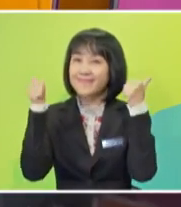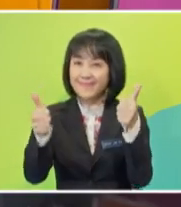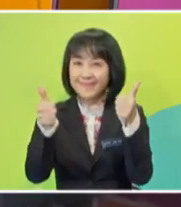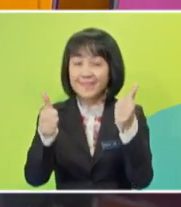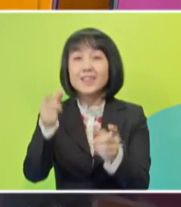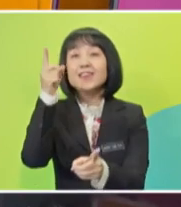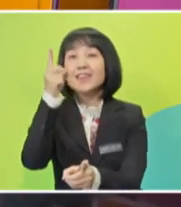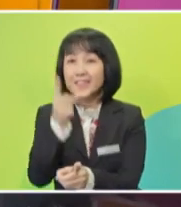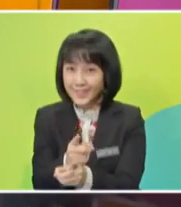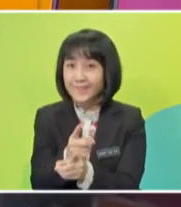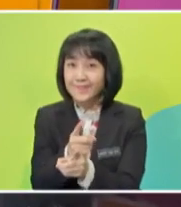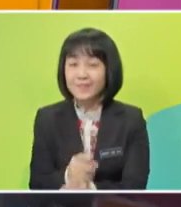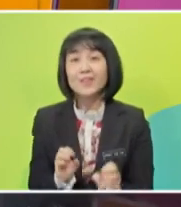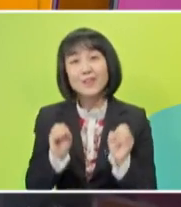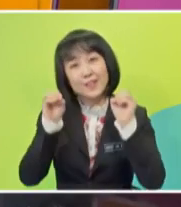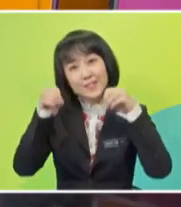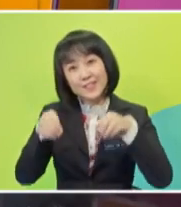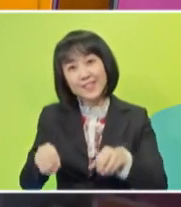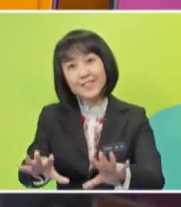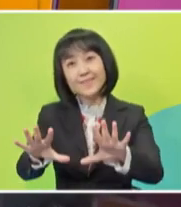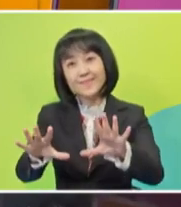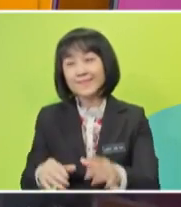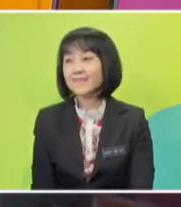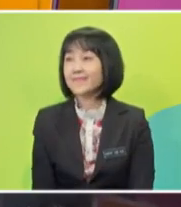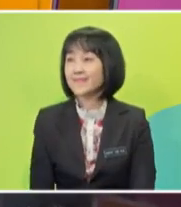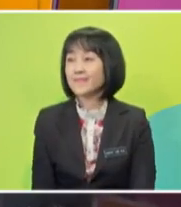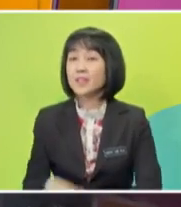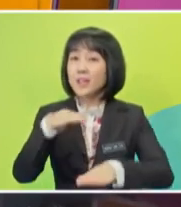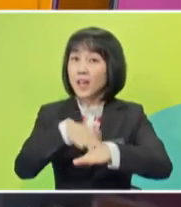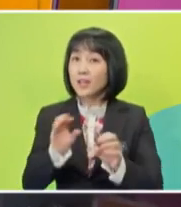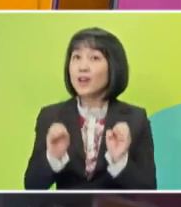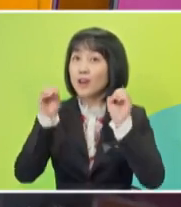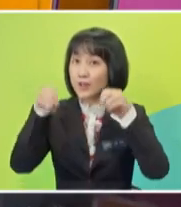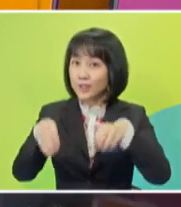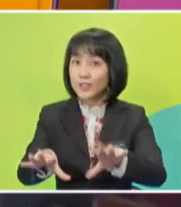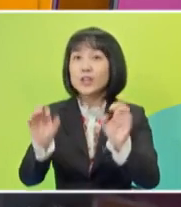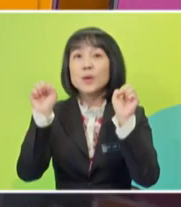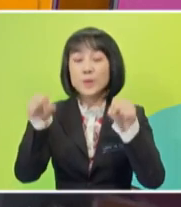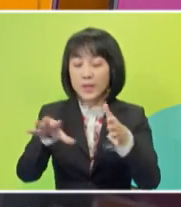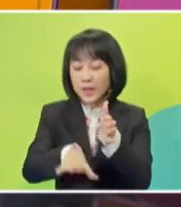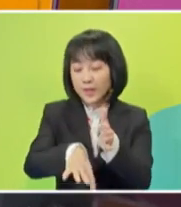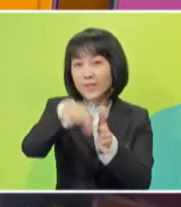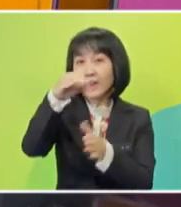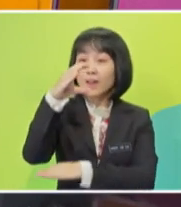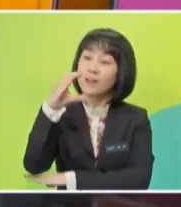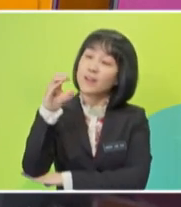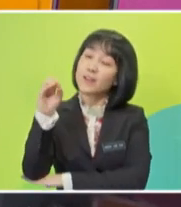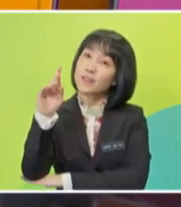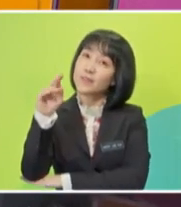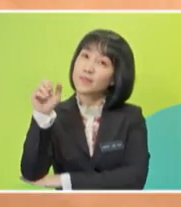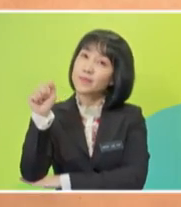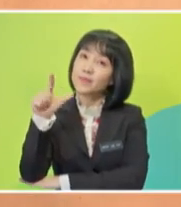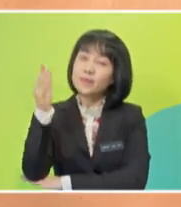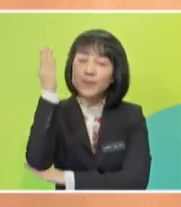right. Ocean. So at the ocean, you can find corals. Very beautiful,